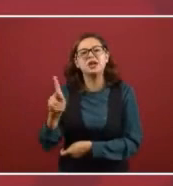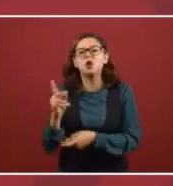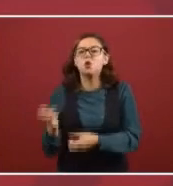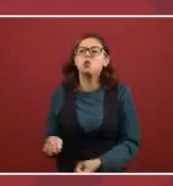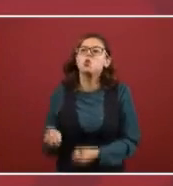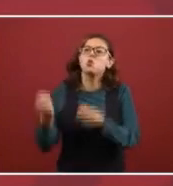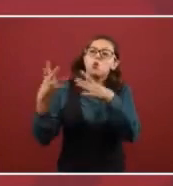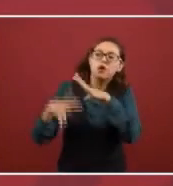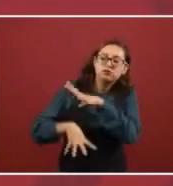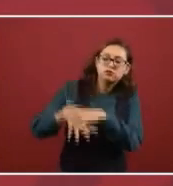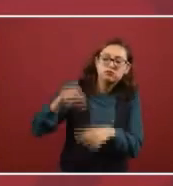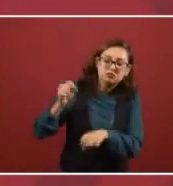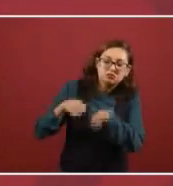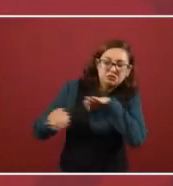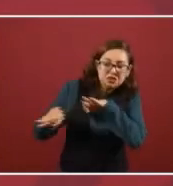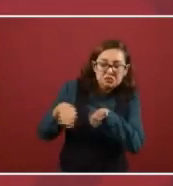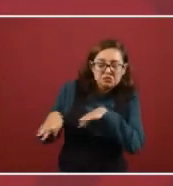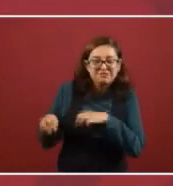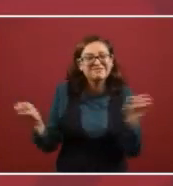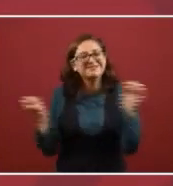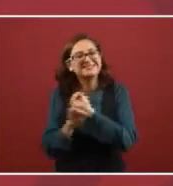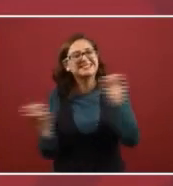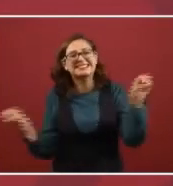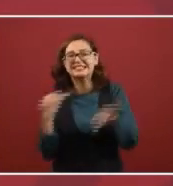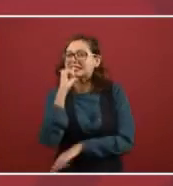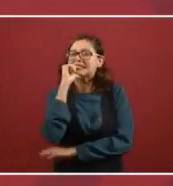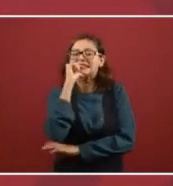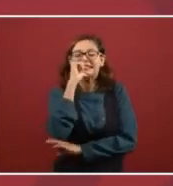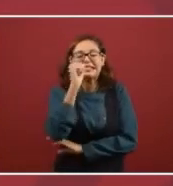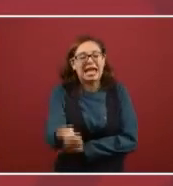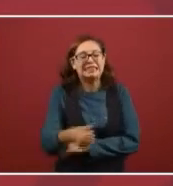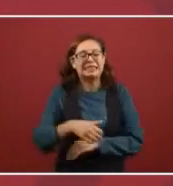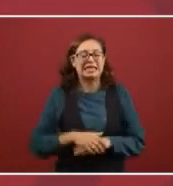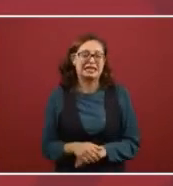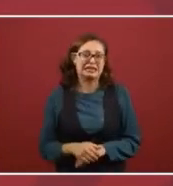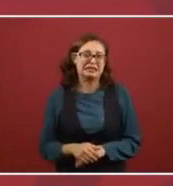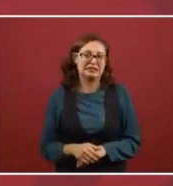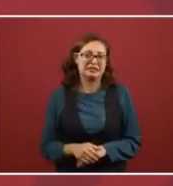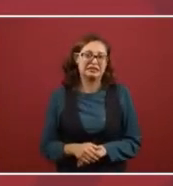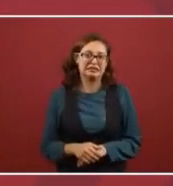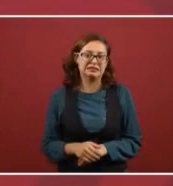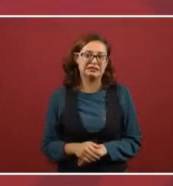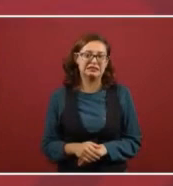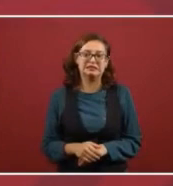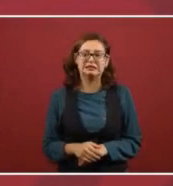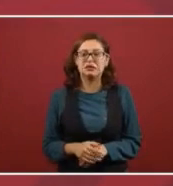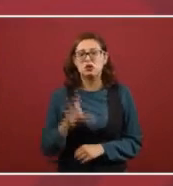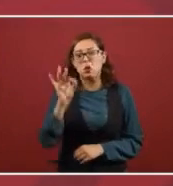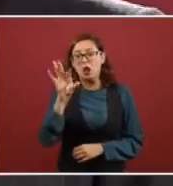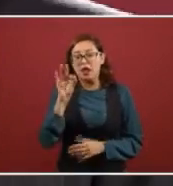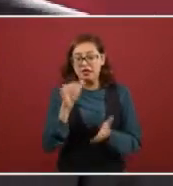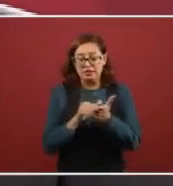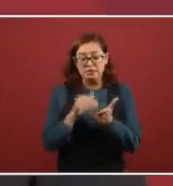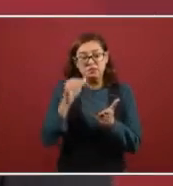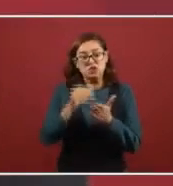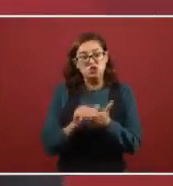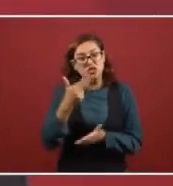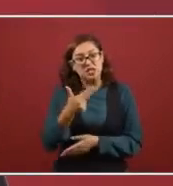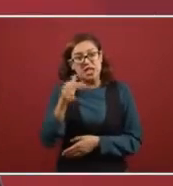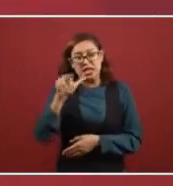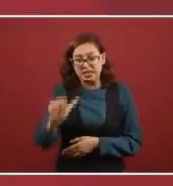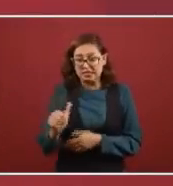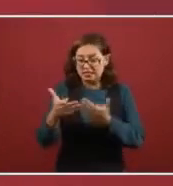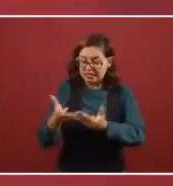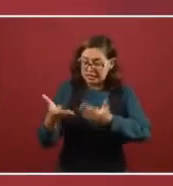they exploiting? None. Very little. 40 million hectares.